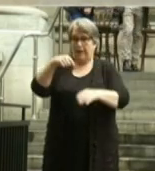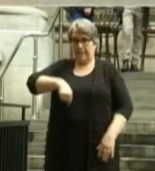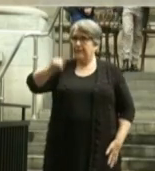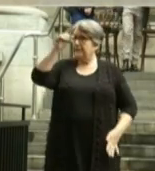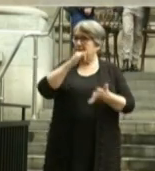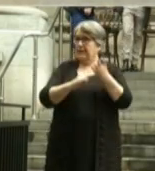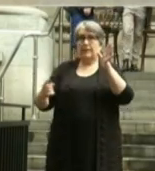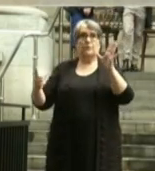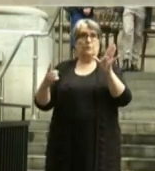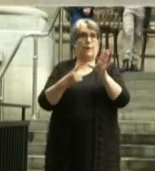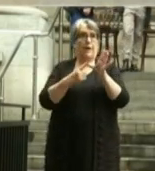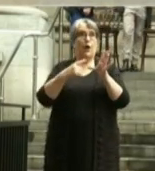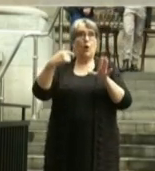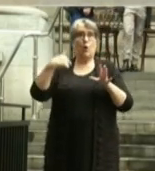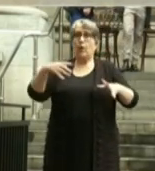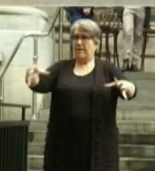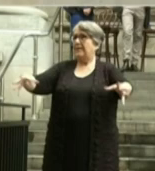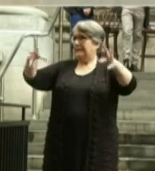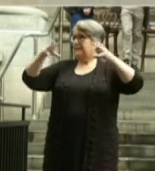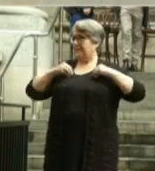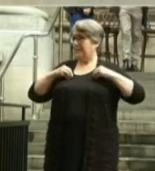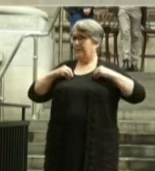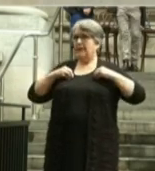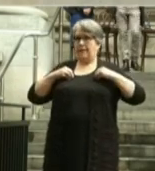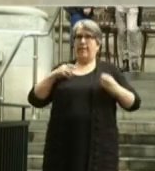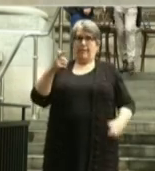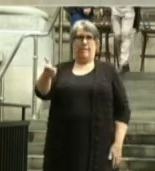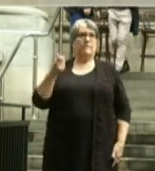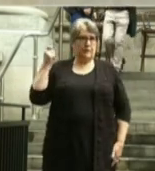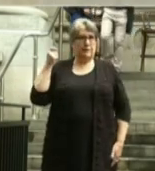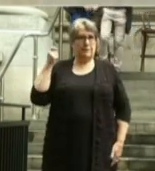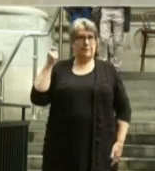in South Australia, we have accepted that invitation.